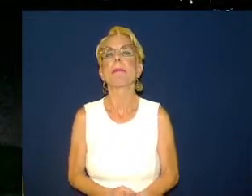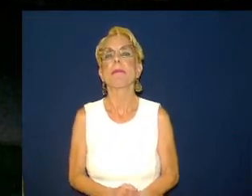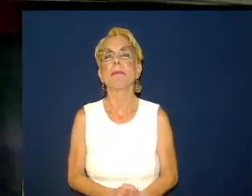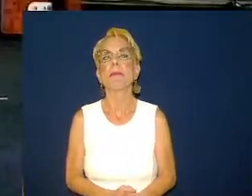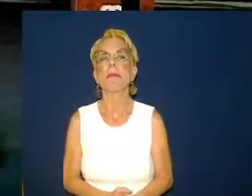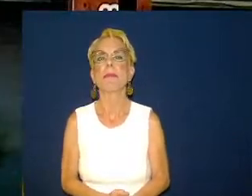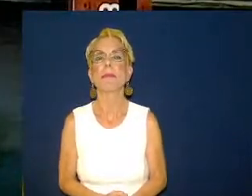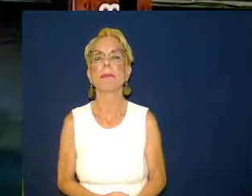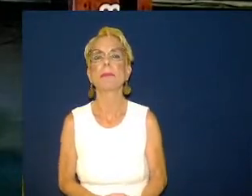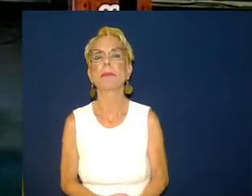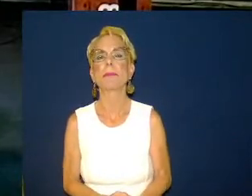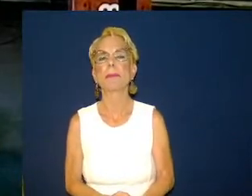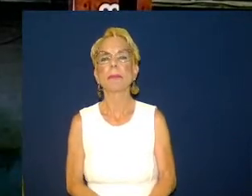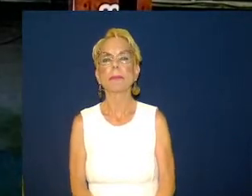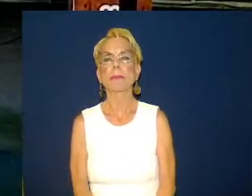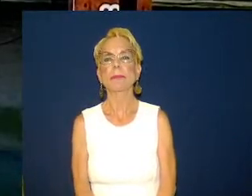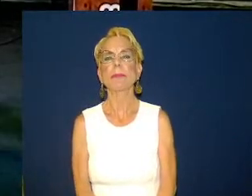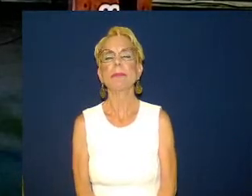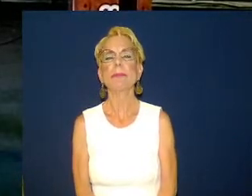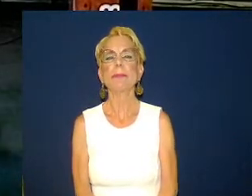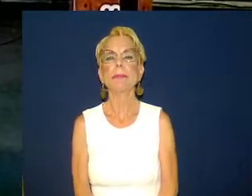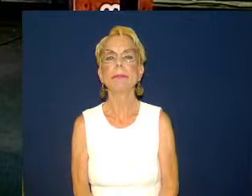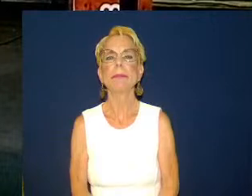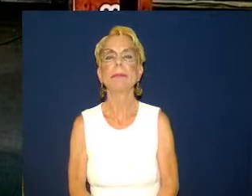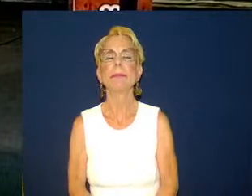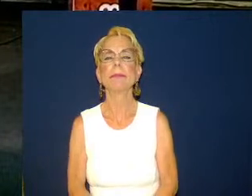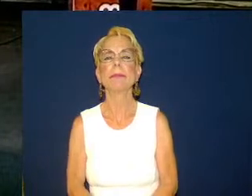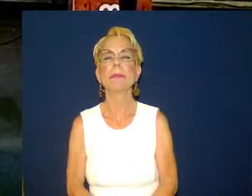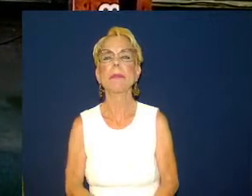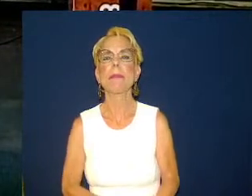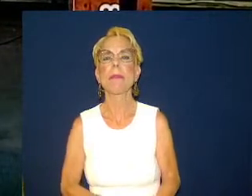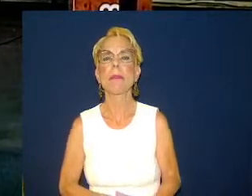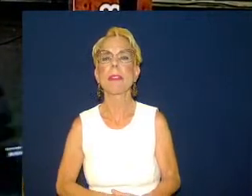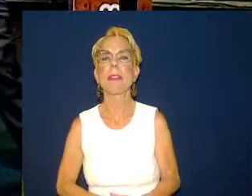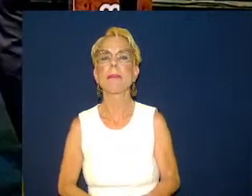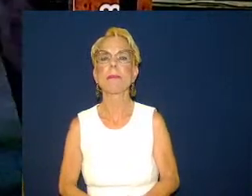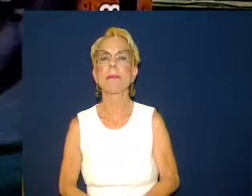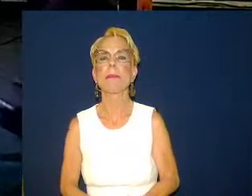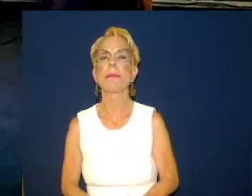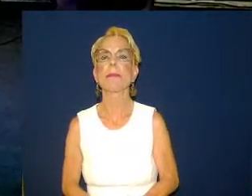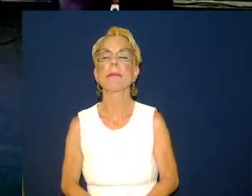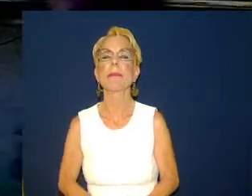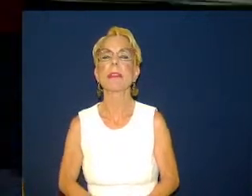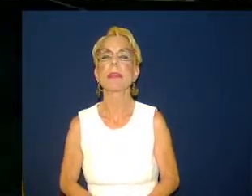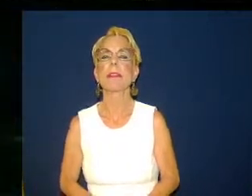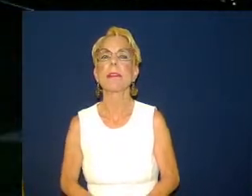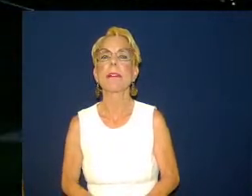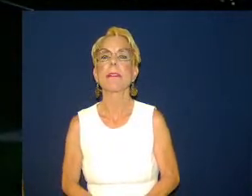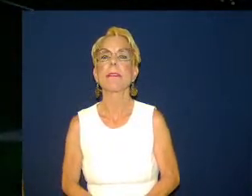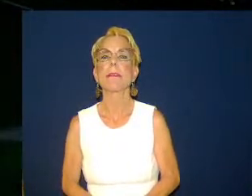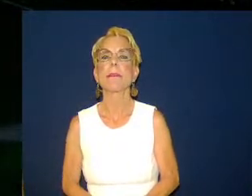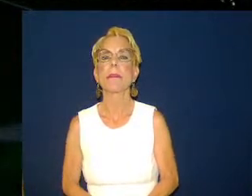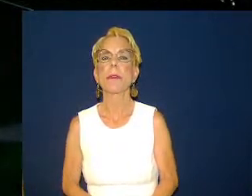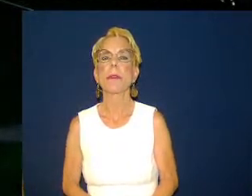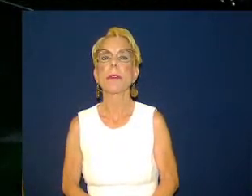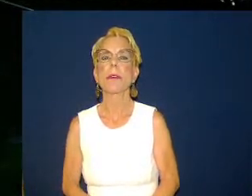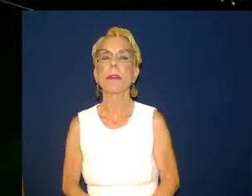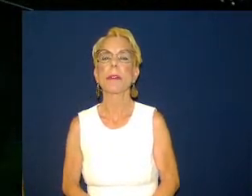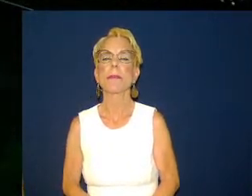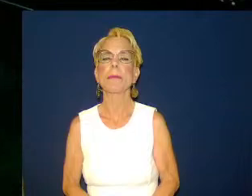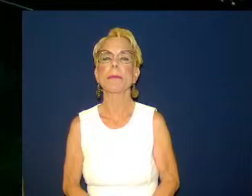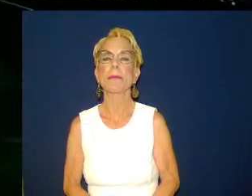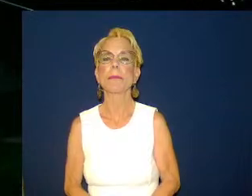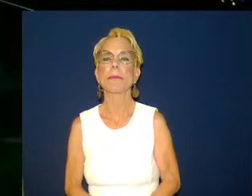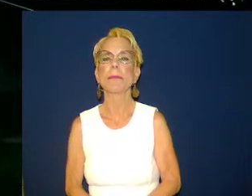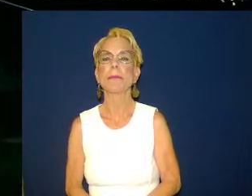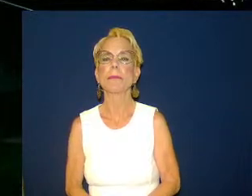of it. Somebody suggested a psychologist. Took them both to a psychologist. Psychologist evaluated them. Yep, one